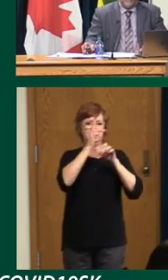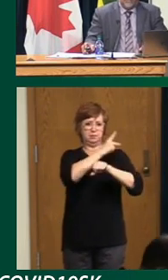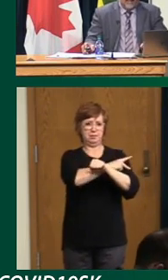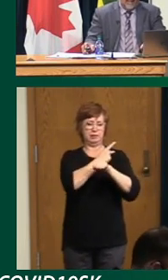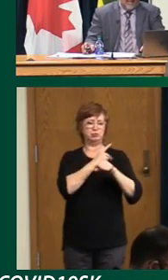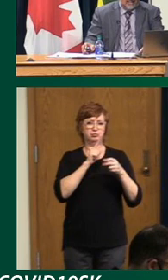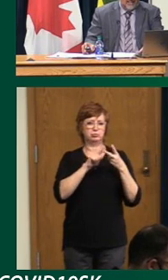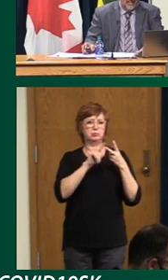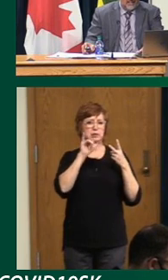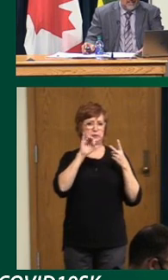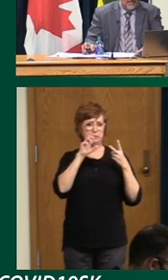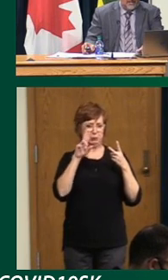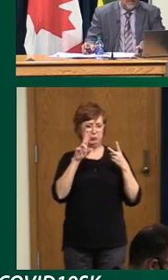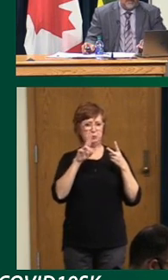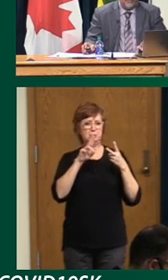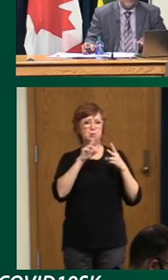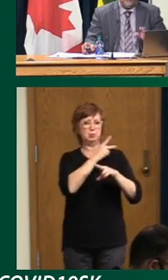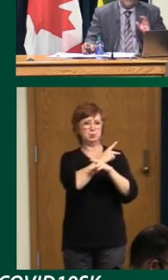And again,